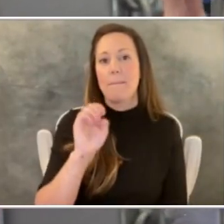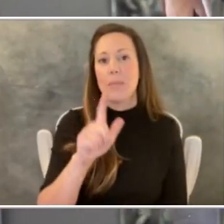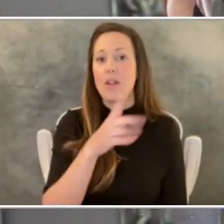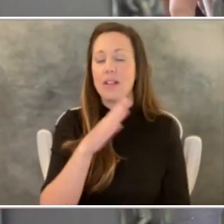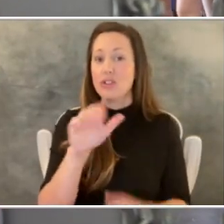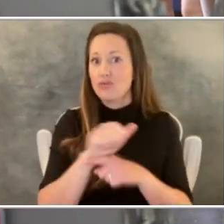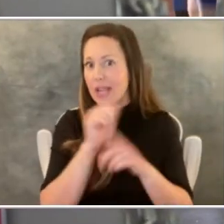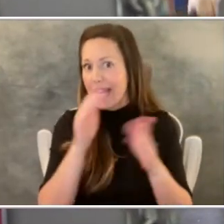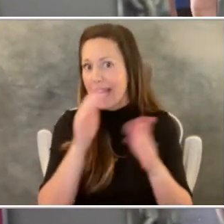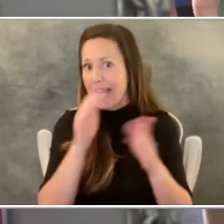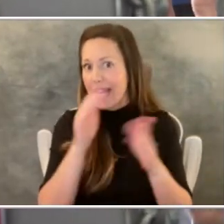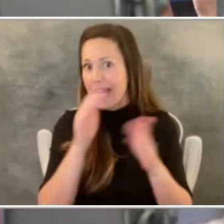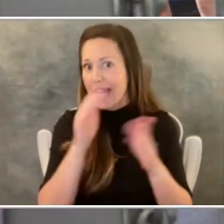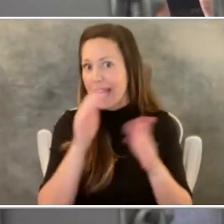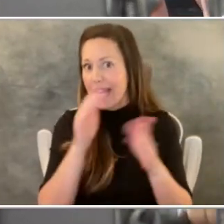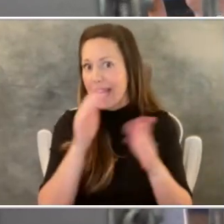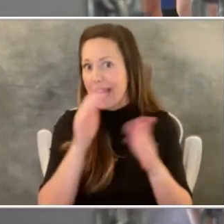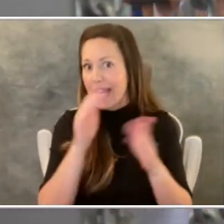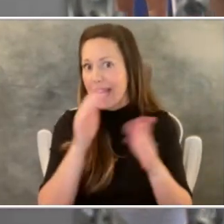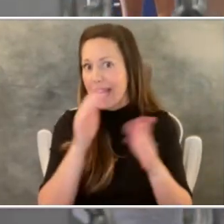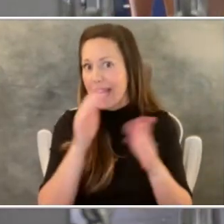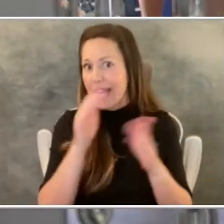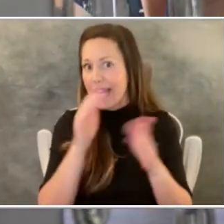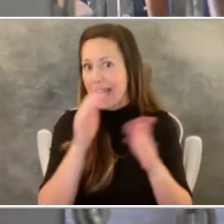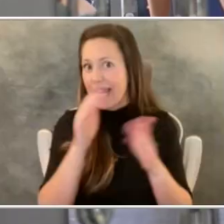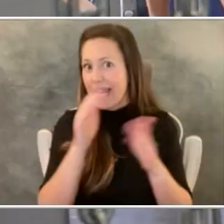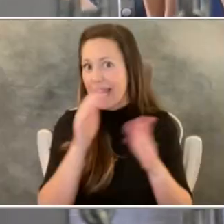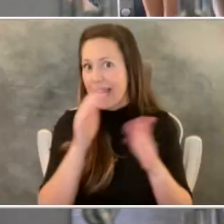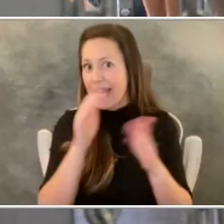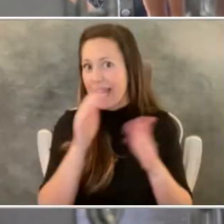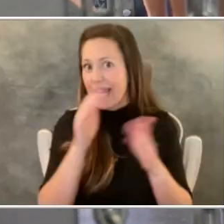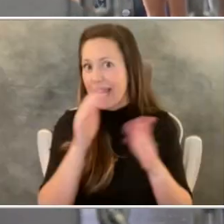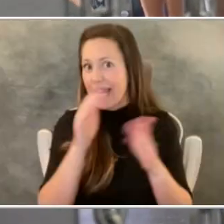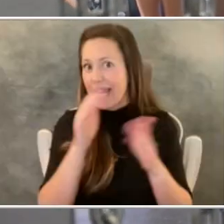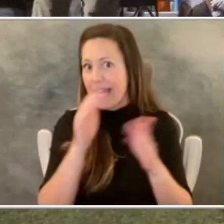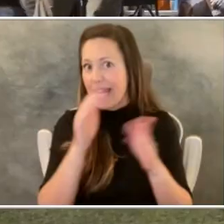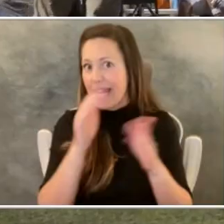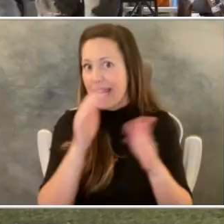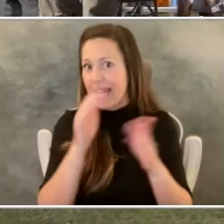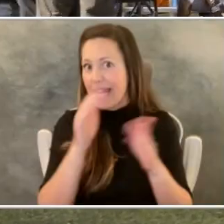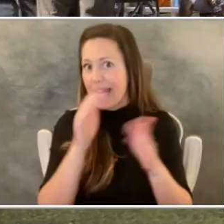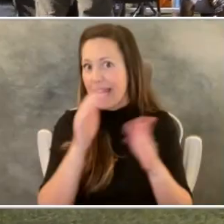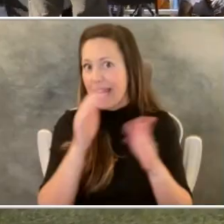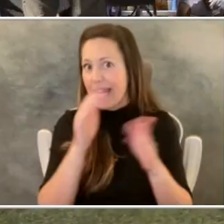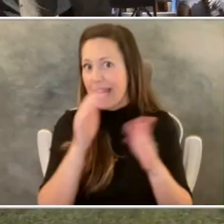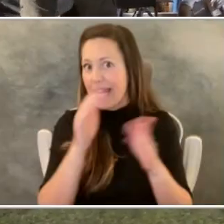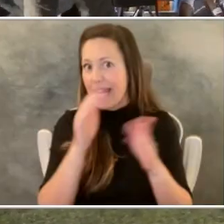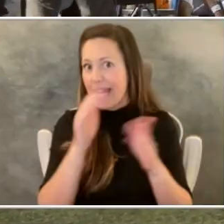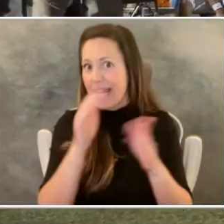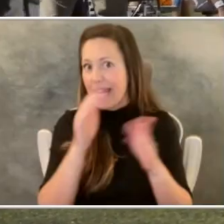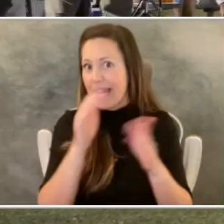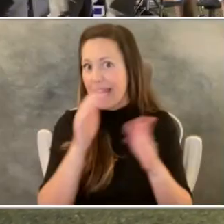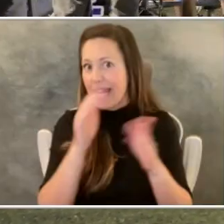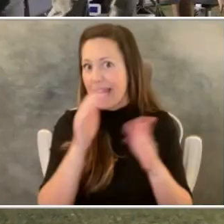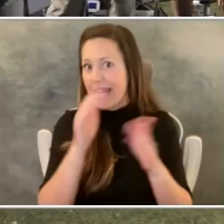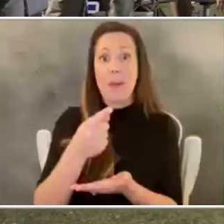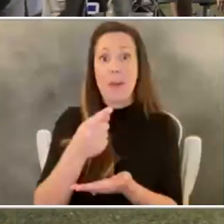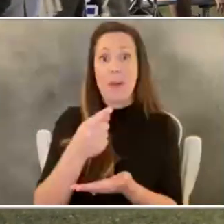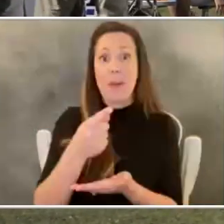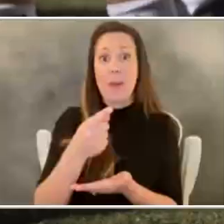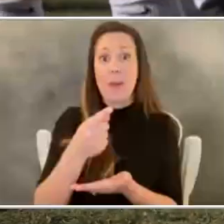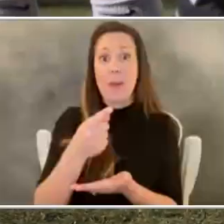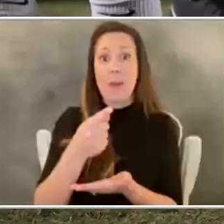for helping him fulfill his sports dream his family brought him here to find. That's the mindset that my parents have always given me, you know, and